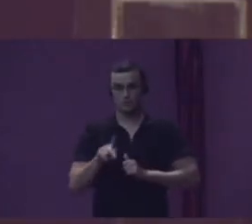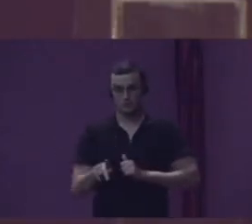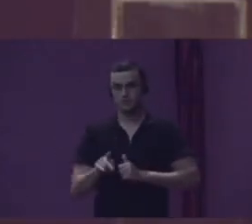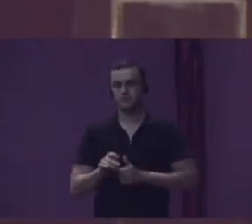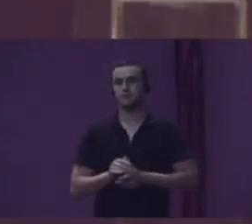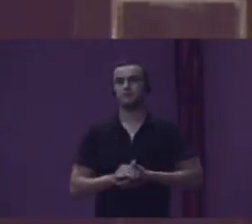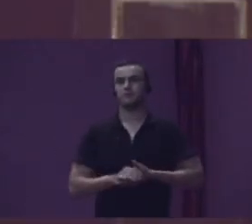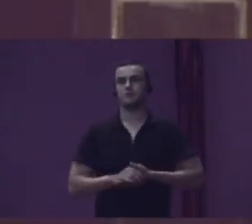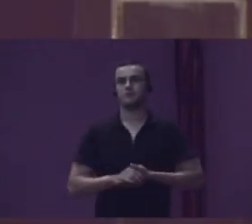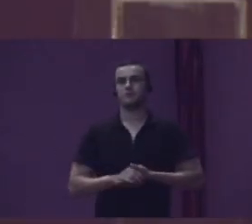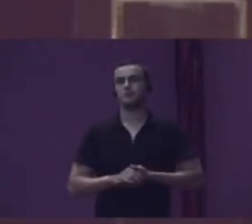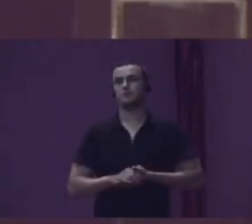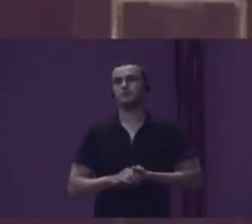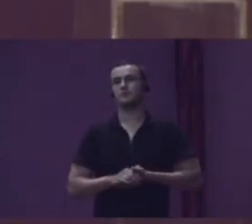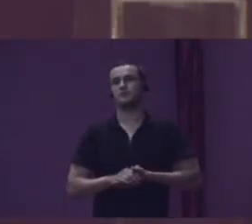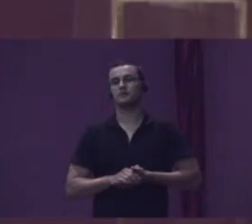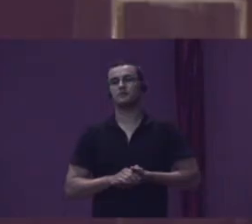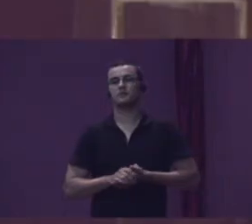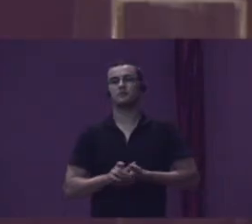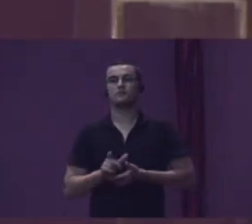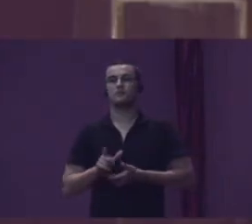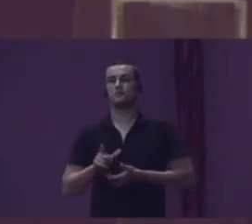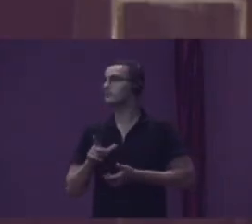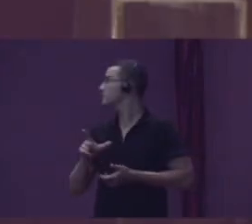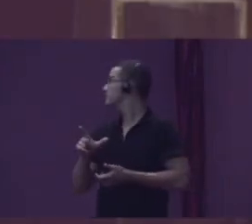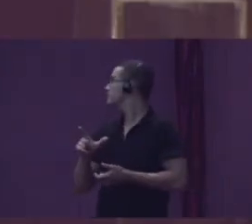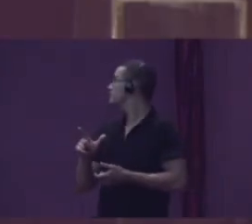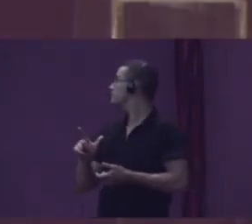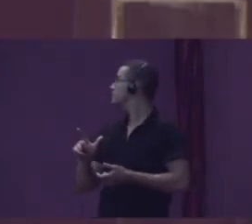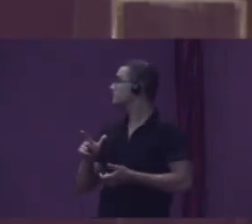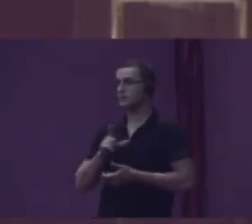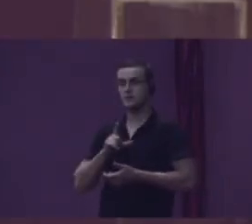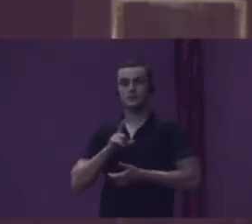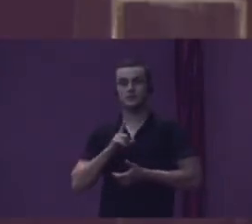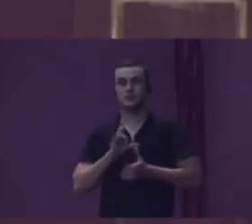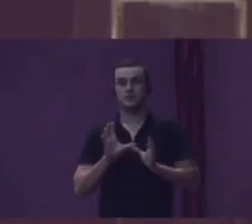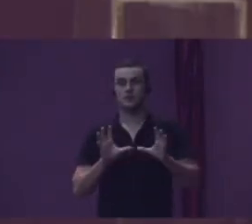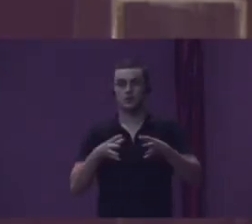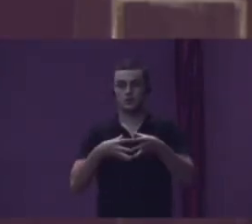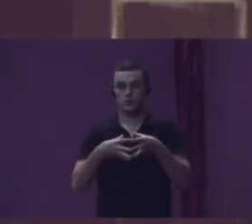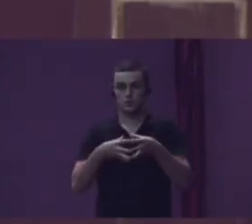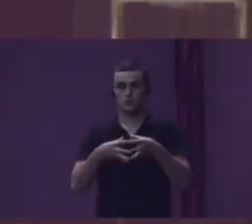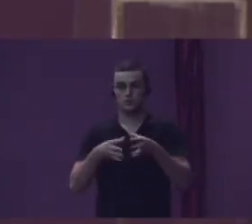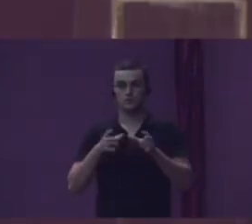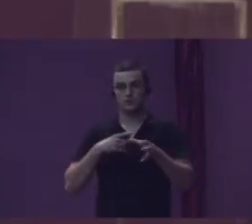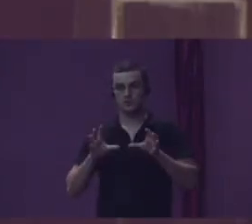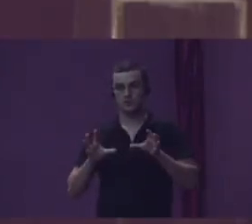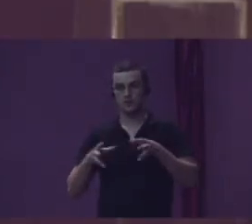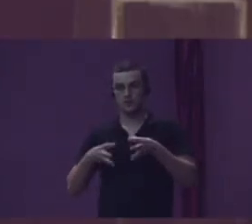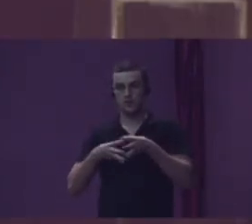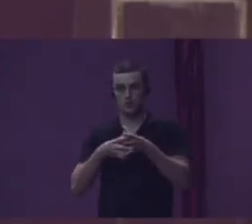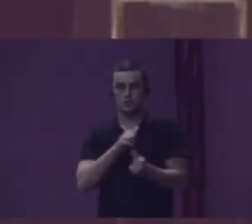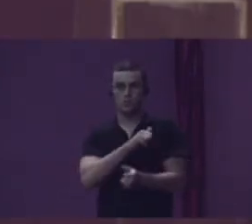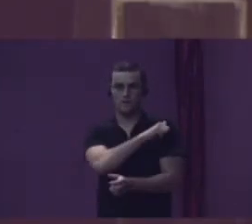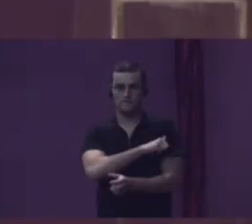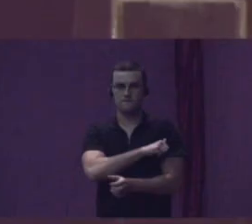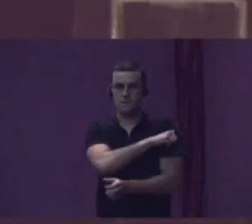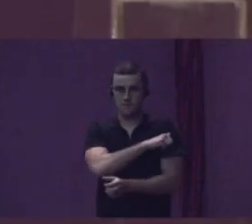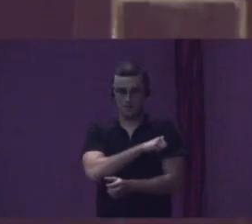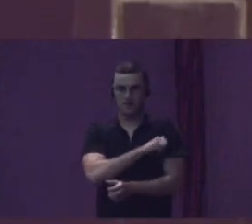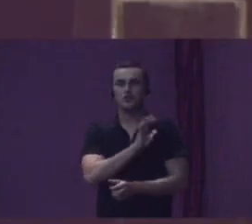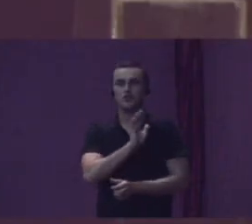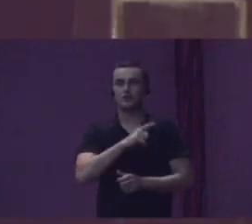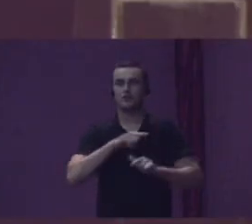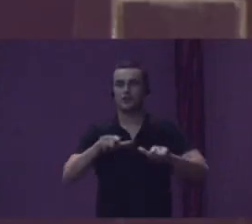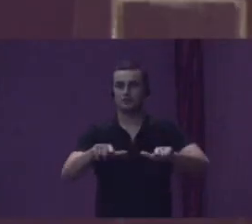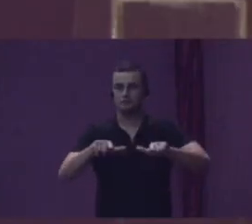A cohort of nurses that received certificates that they're certified in some advanced midwifery skills.